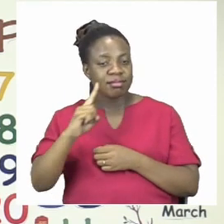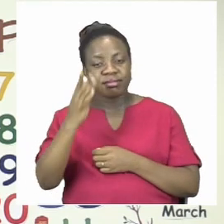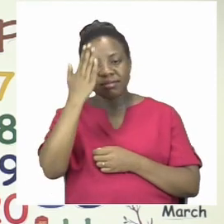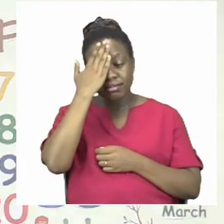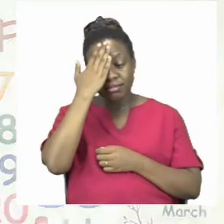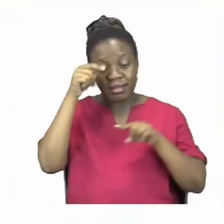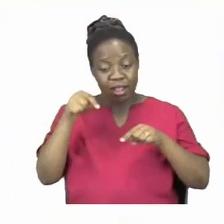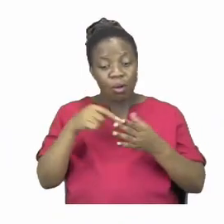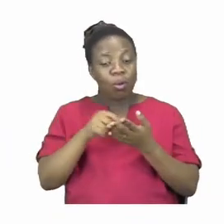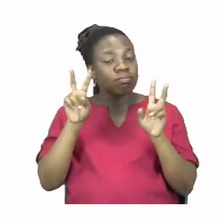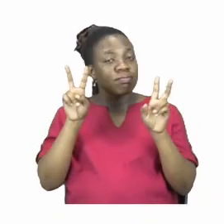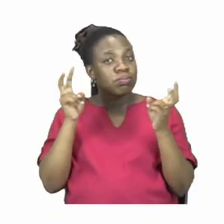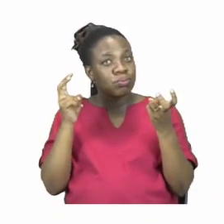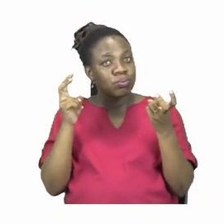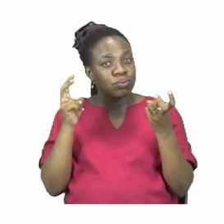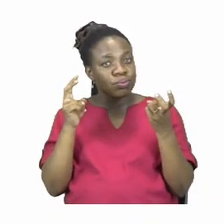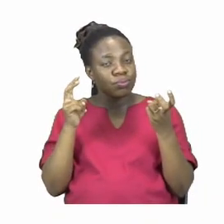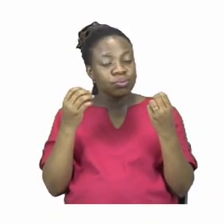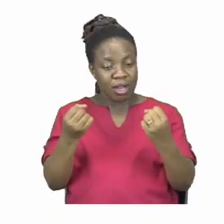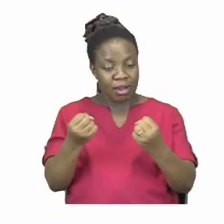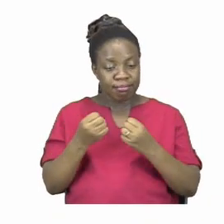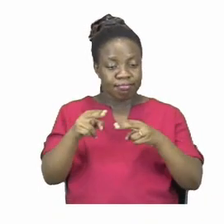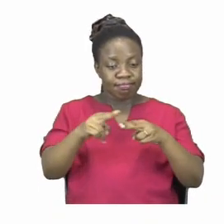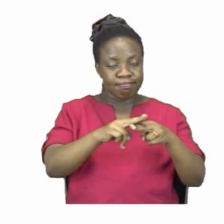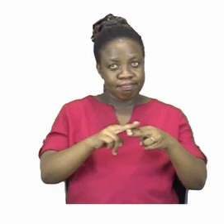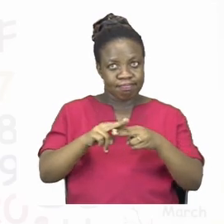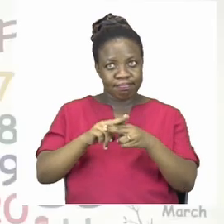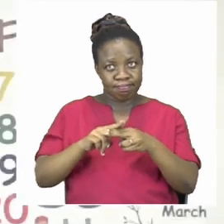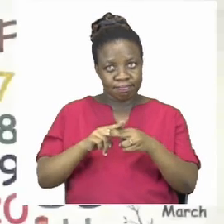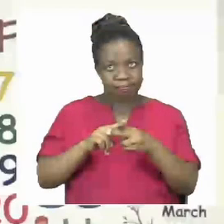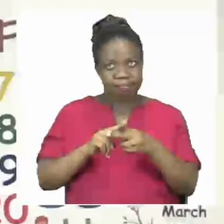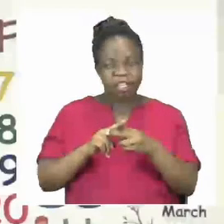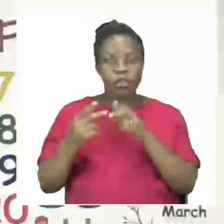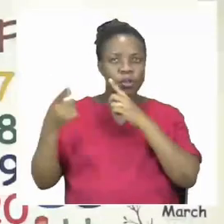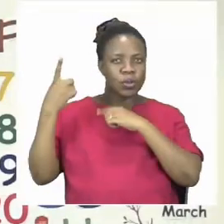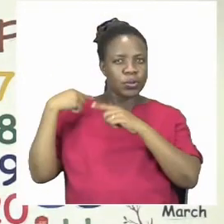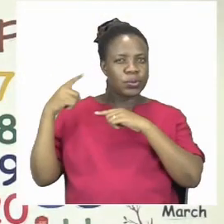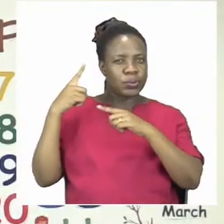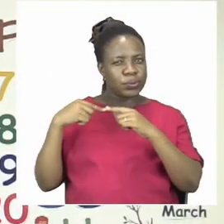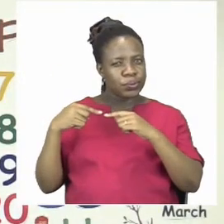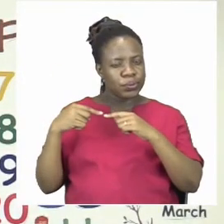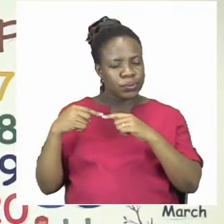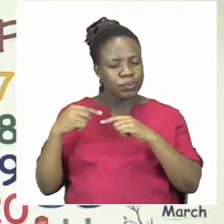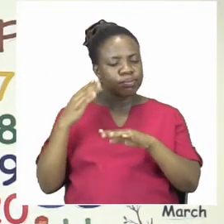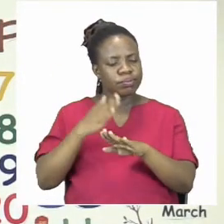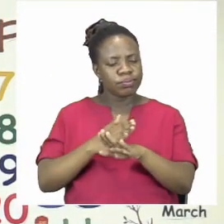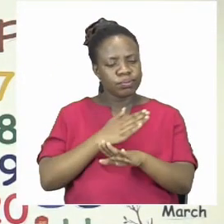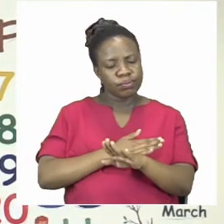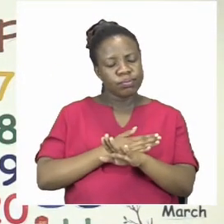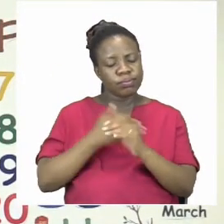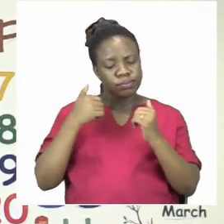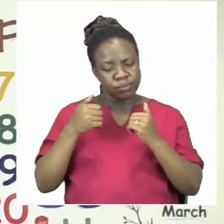week is the uses of energy and revision. Now, boys and girls, before we start with our